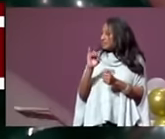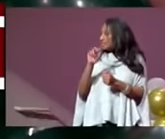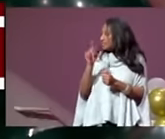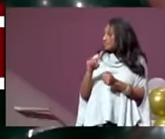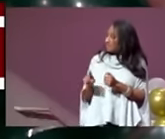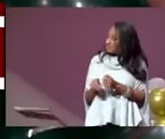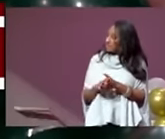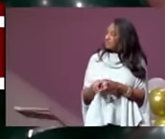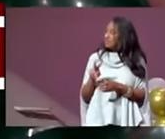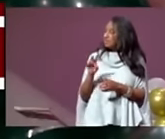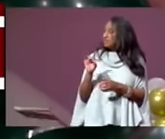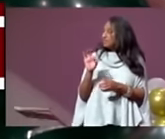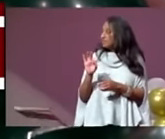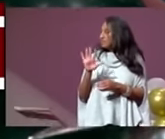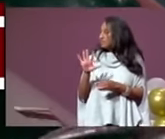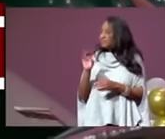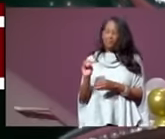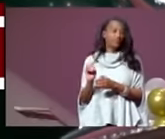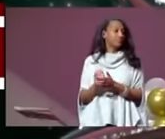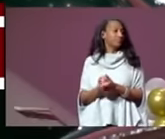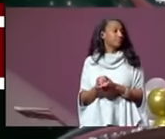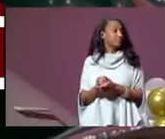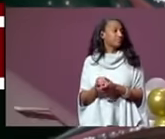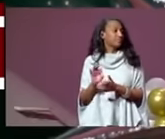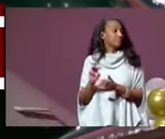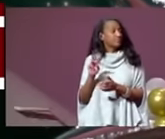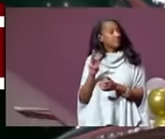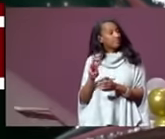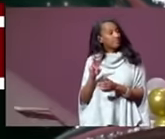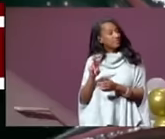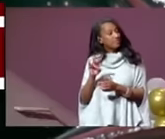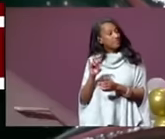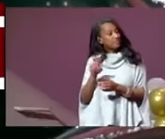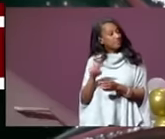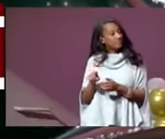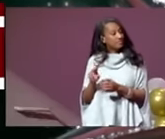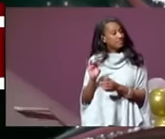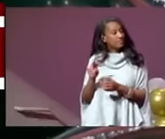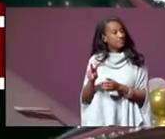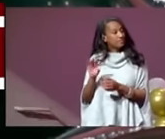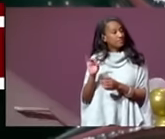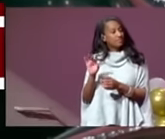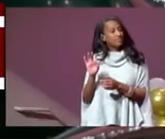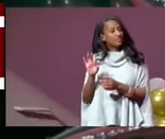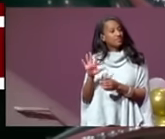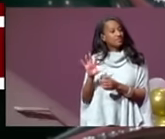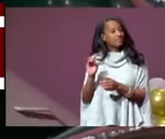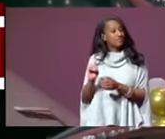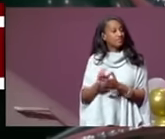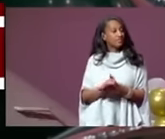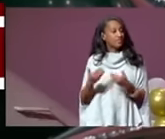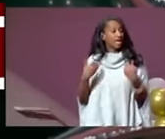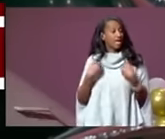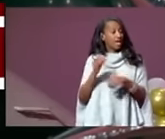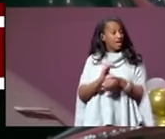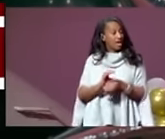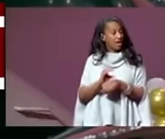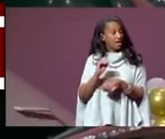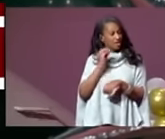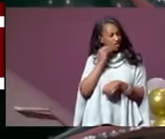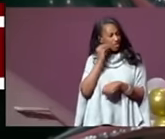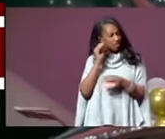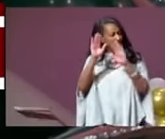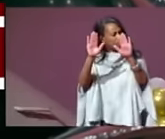to 28950, FWBIZ to 28950. If you have a church home, we send you back with